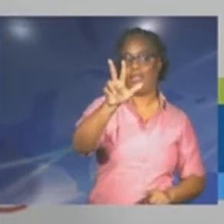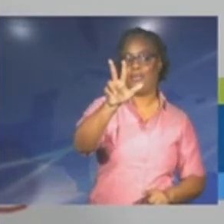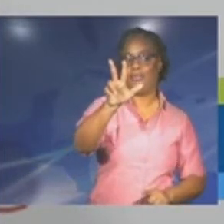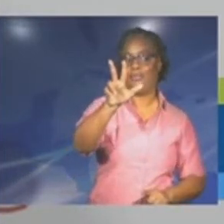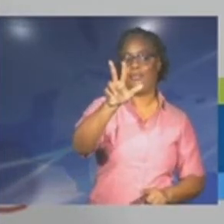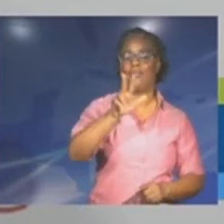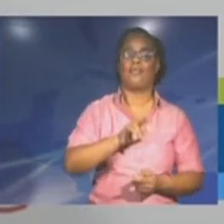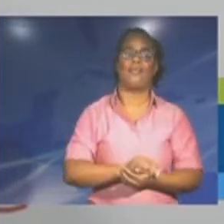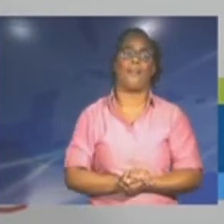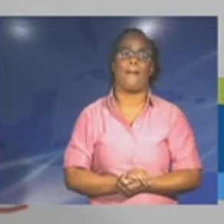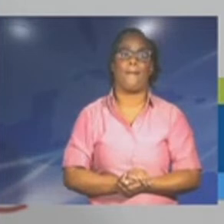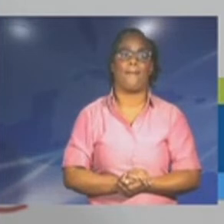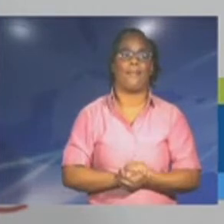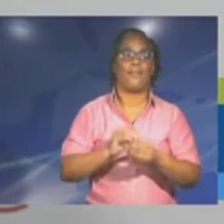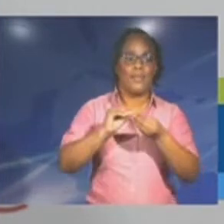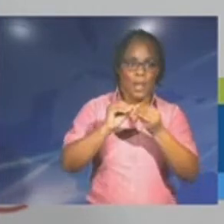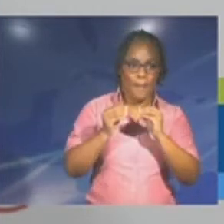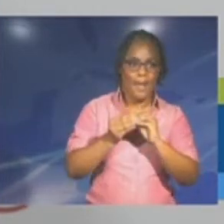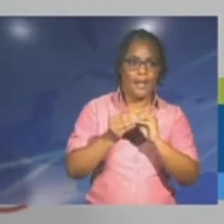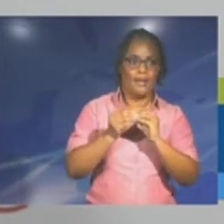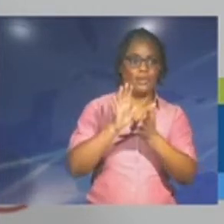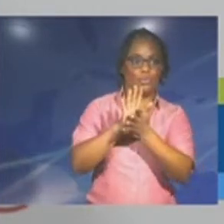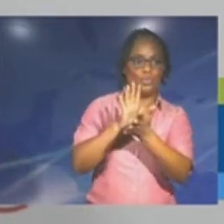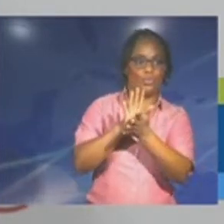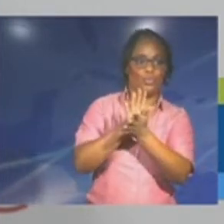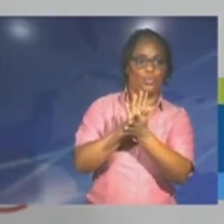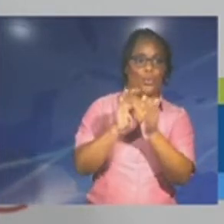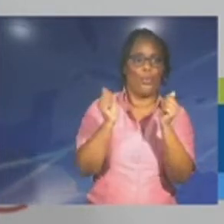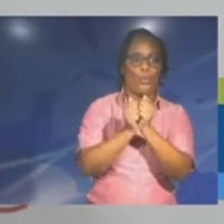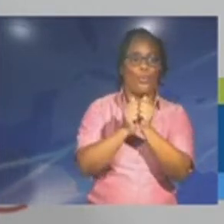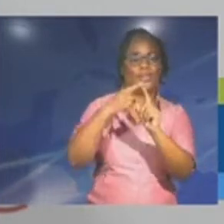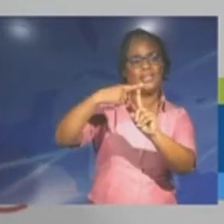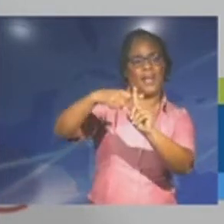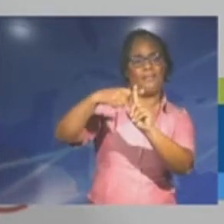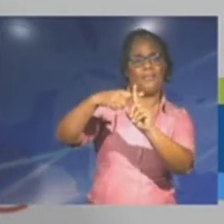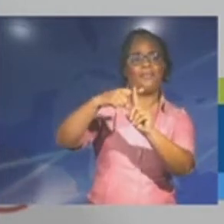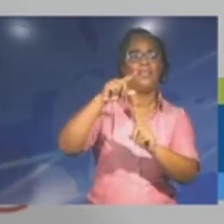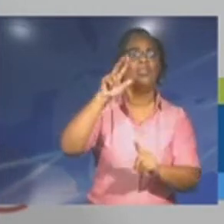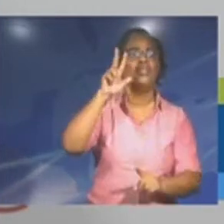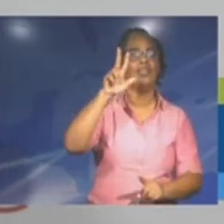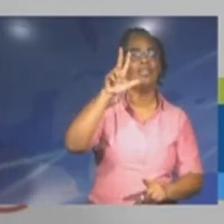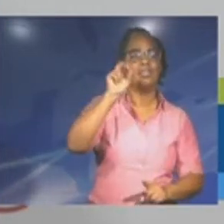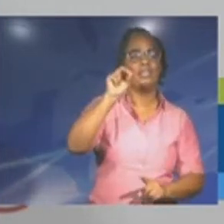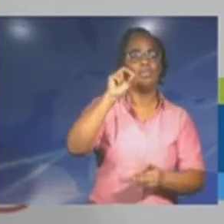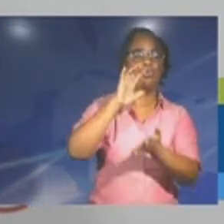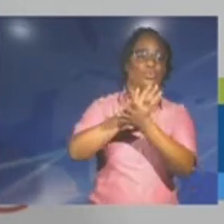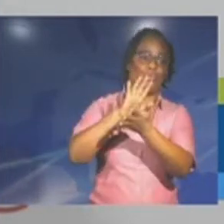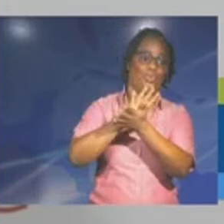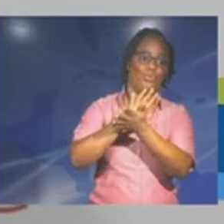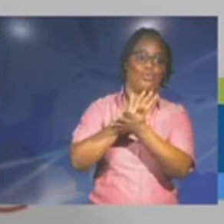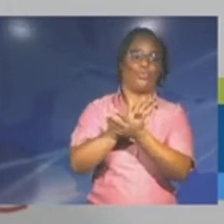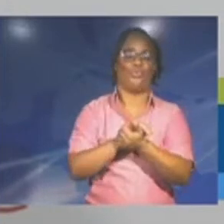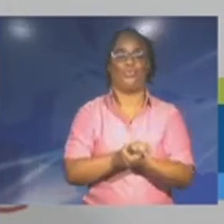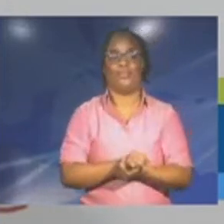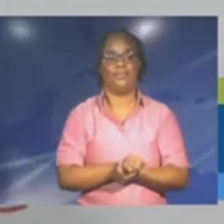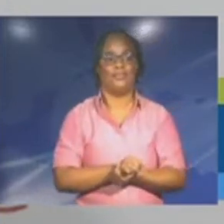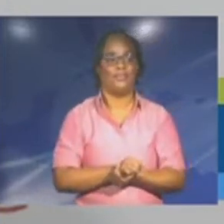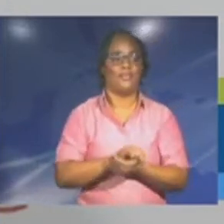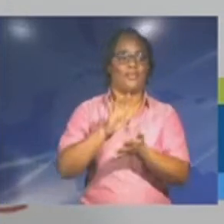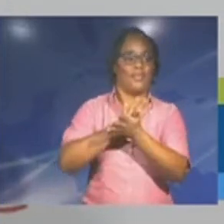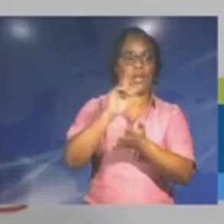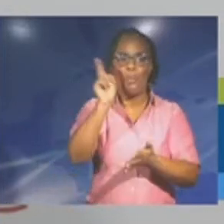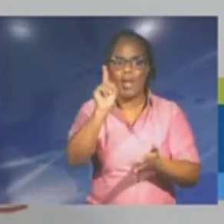Number of schools with positive cases, 30. Number of schools where students were